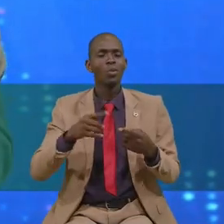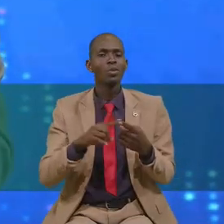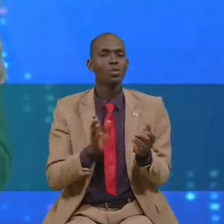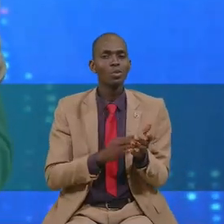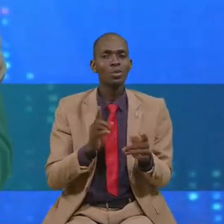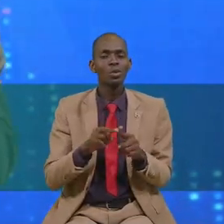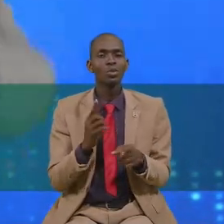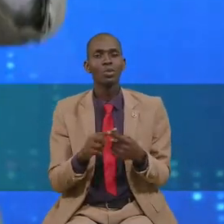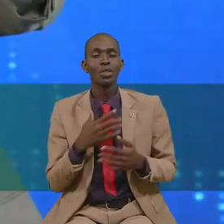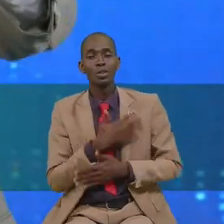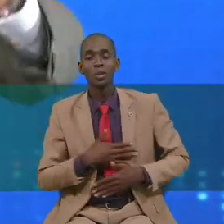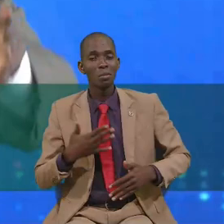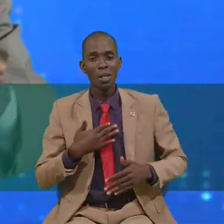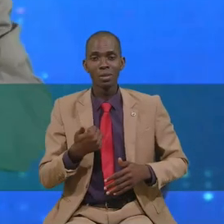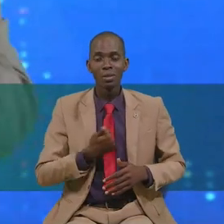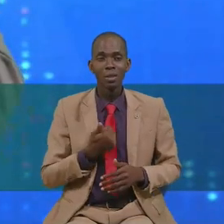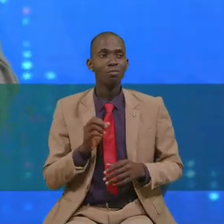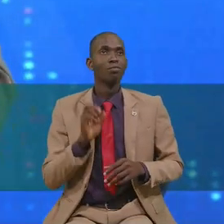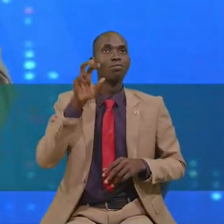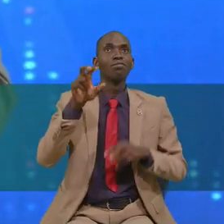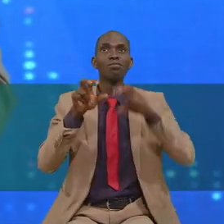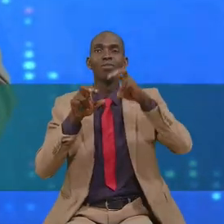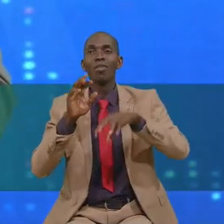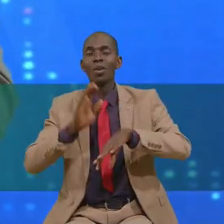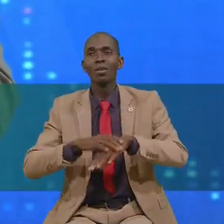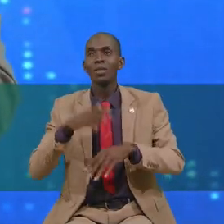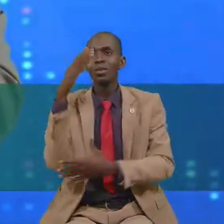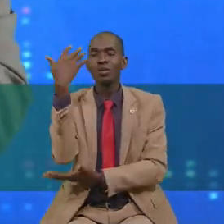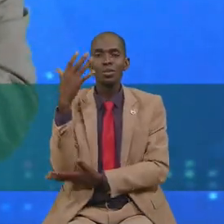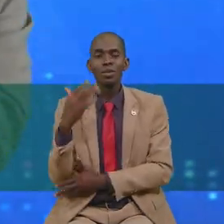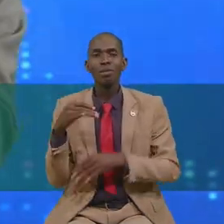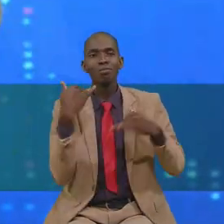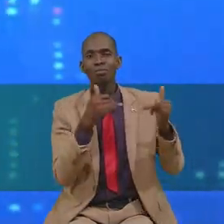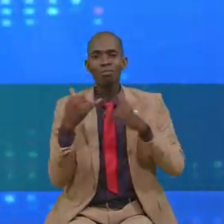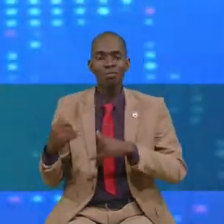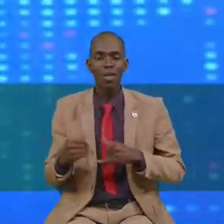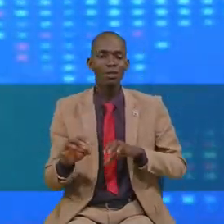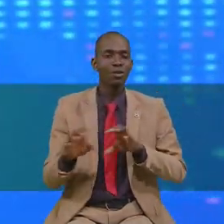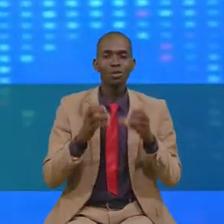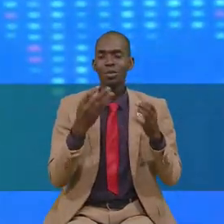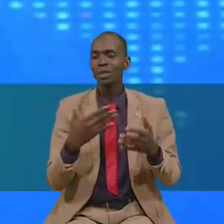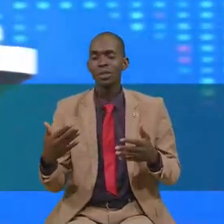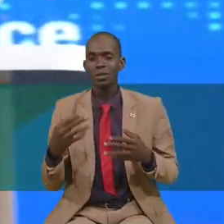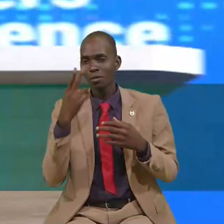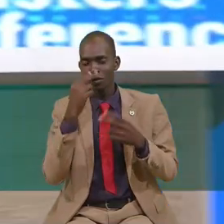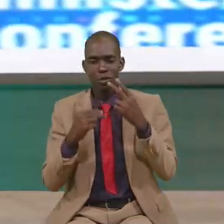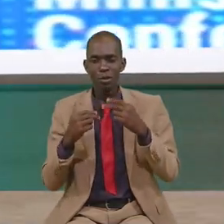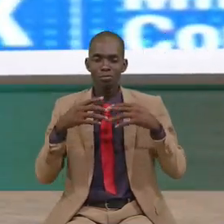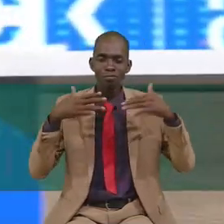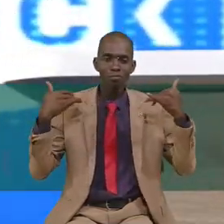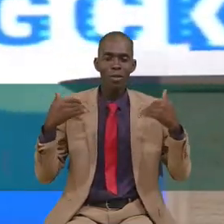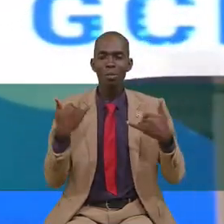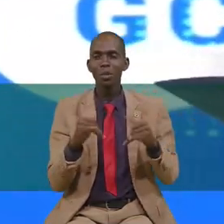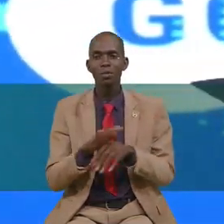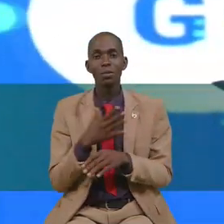that tree and get that fruit and do that and do that. And so when I do that, I'll go home. If